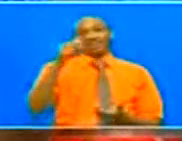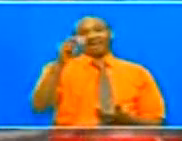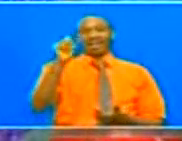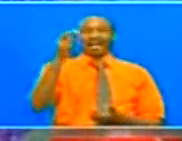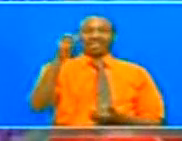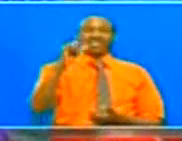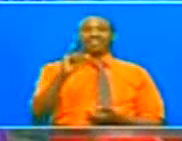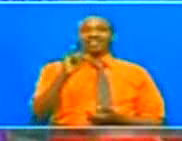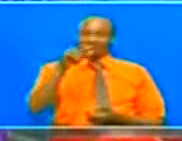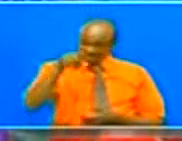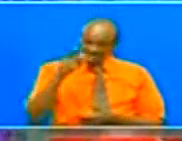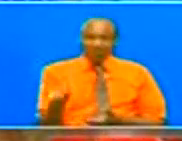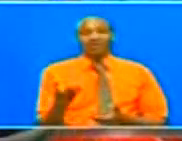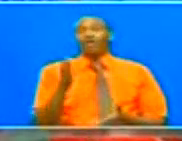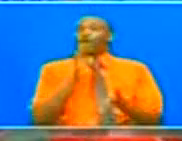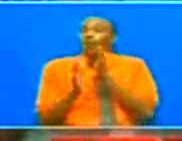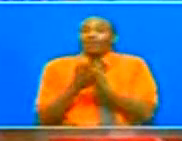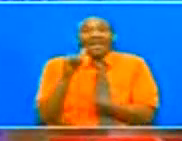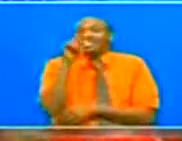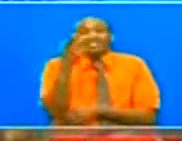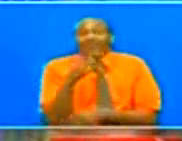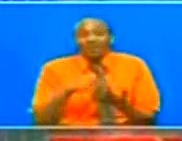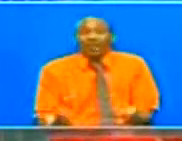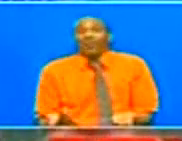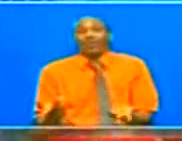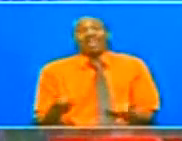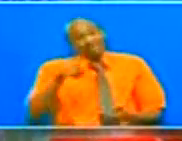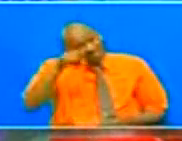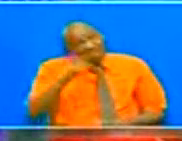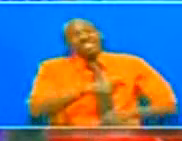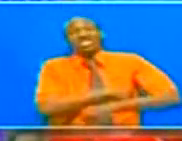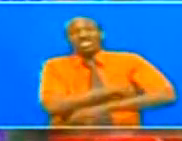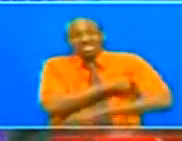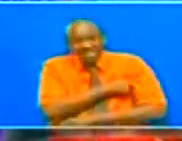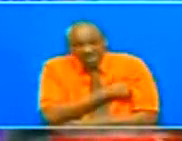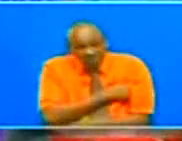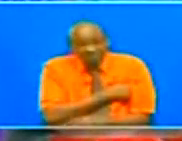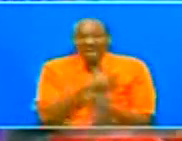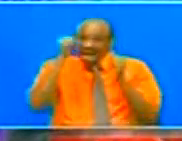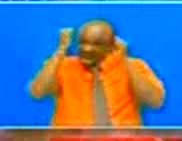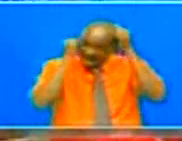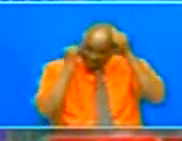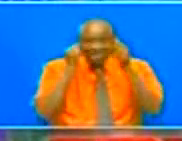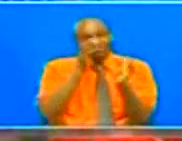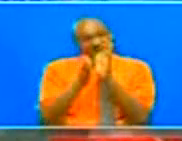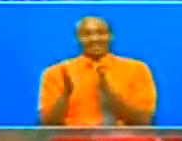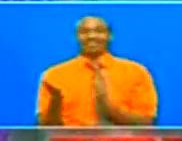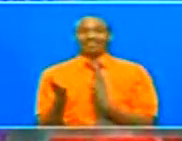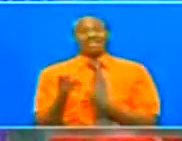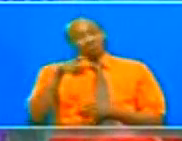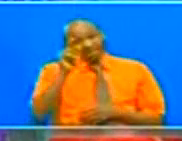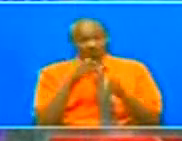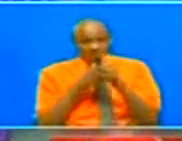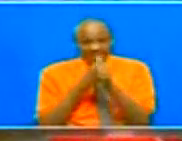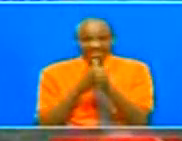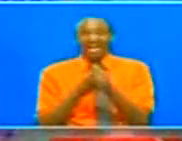is nobody asking Karangi? Why did, you know, he's the chief Kenya, he's the chief military strategist. He's the one who laid